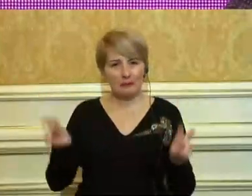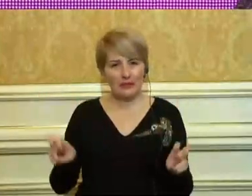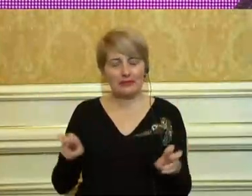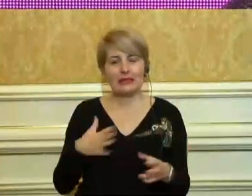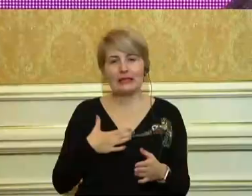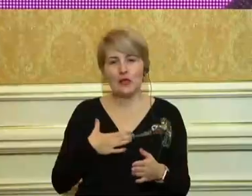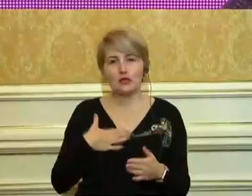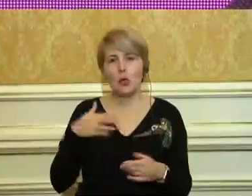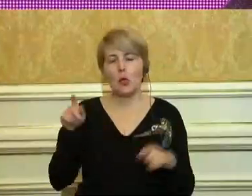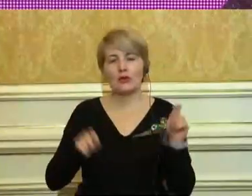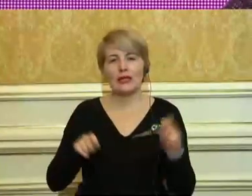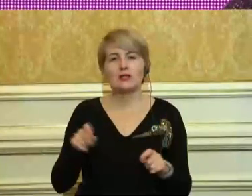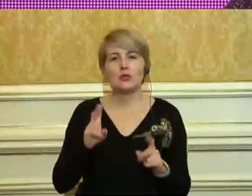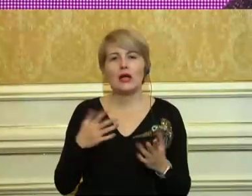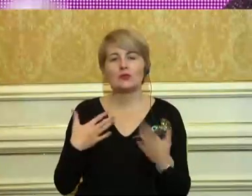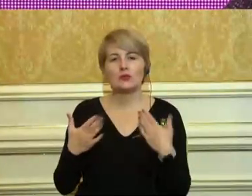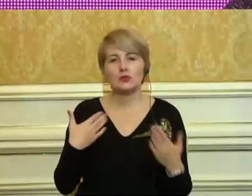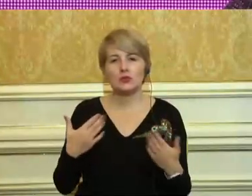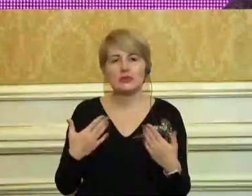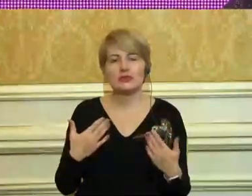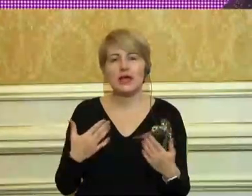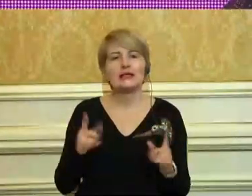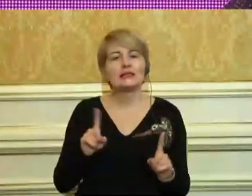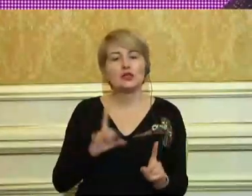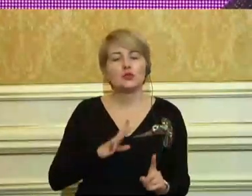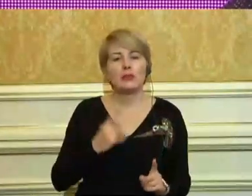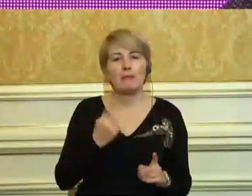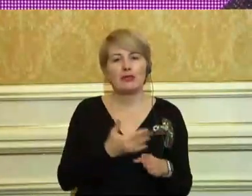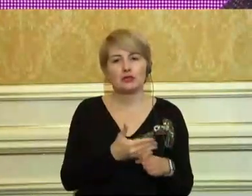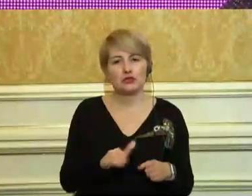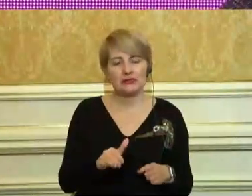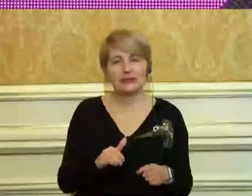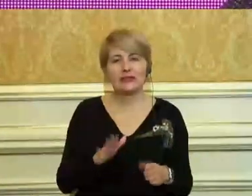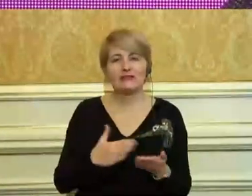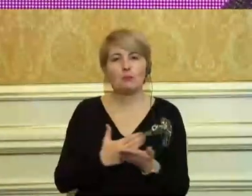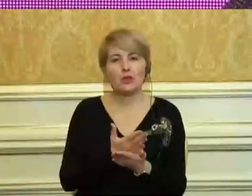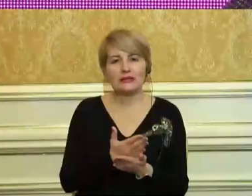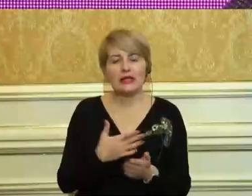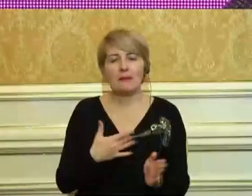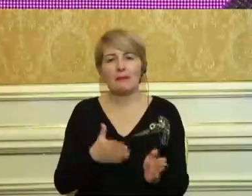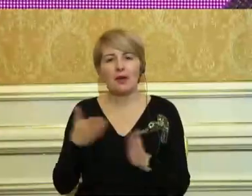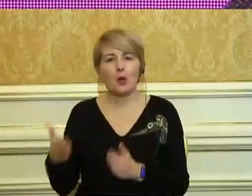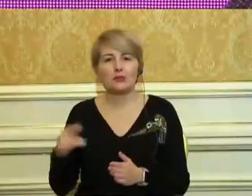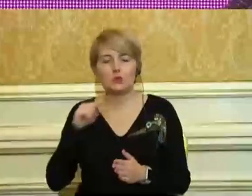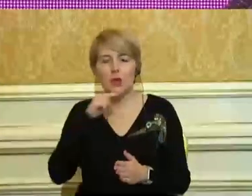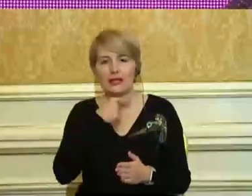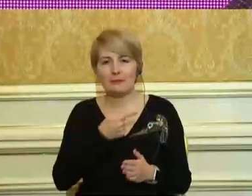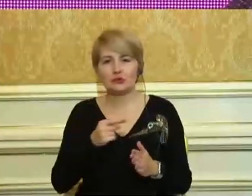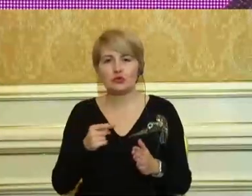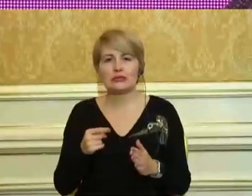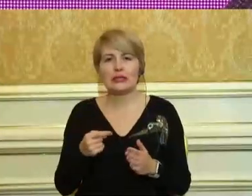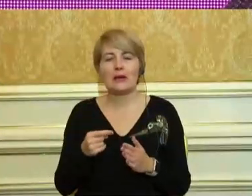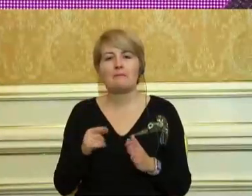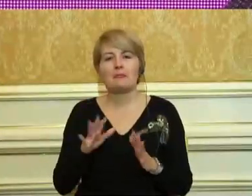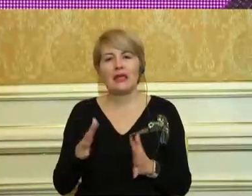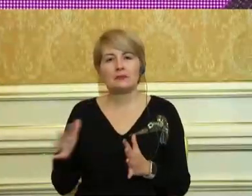on with the different subject, different topic. This is different from the first part. So we